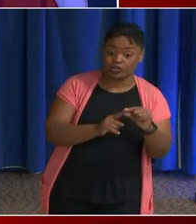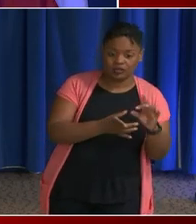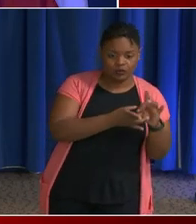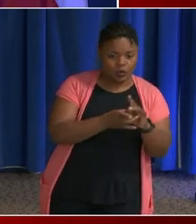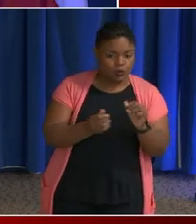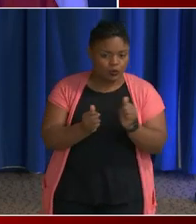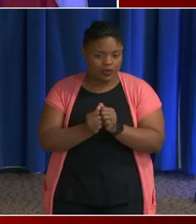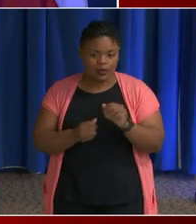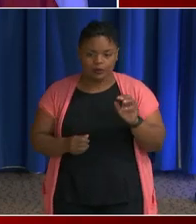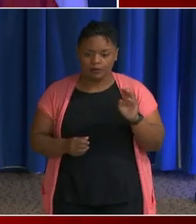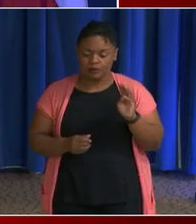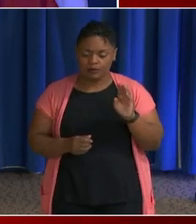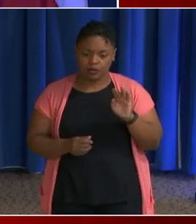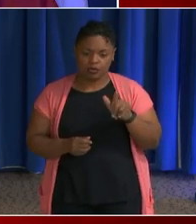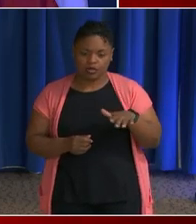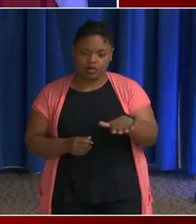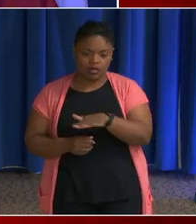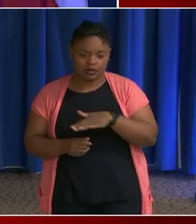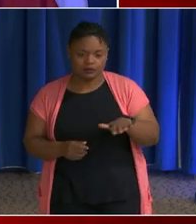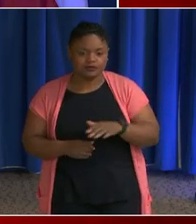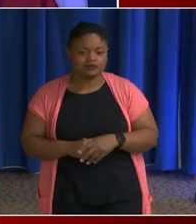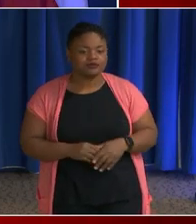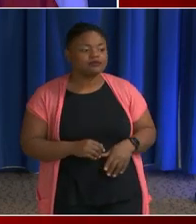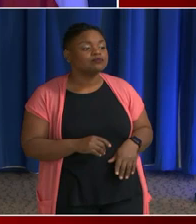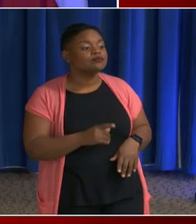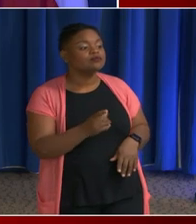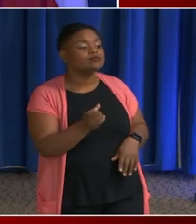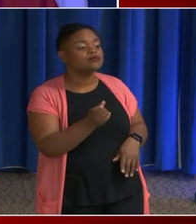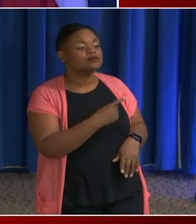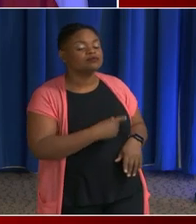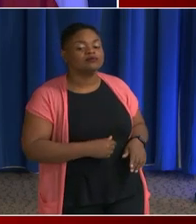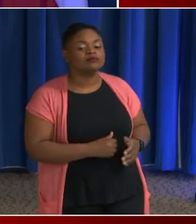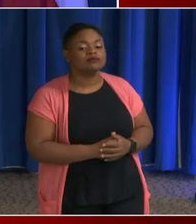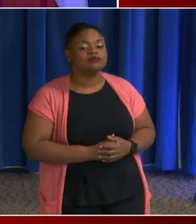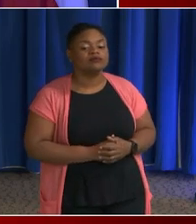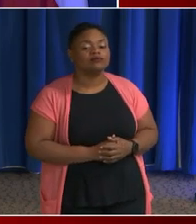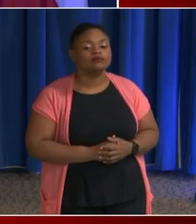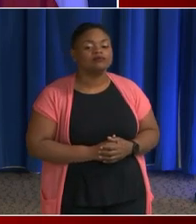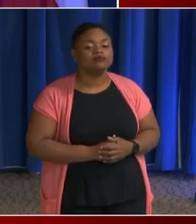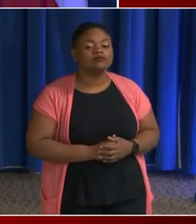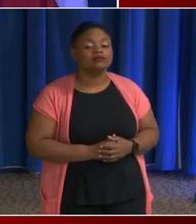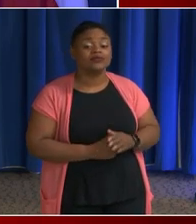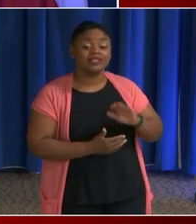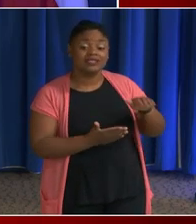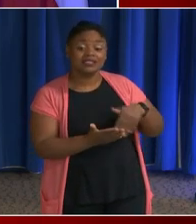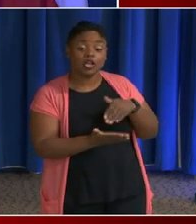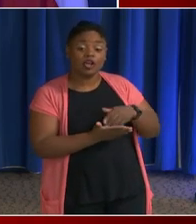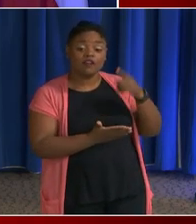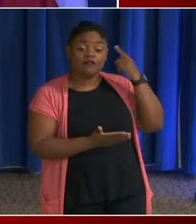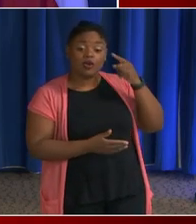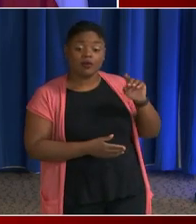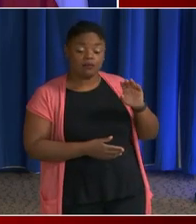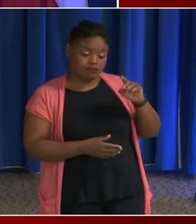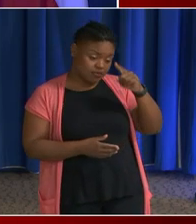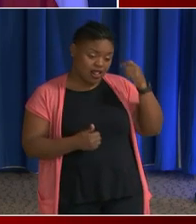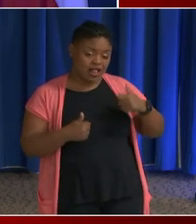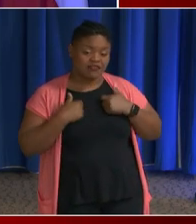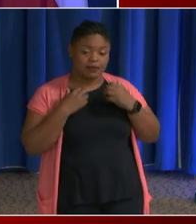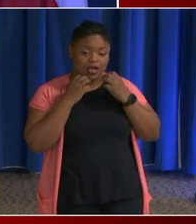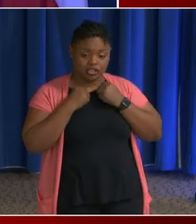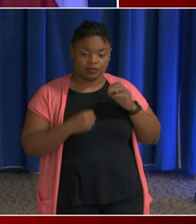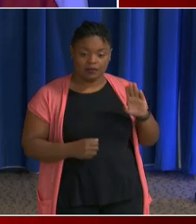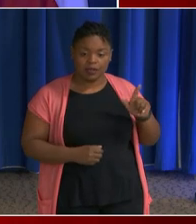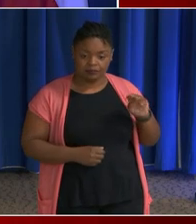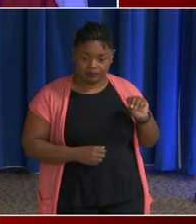other questions? At the center of the press release from Black Lives Matter, they listed the individuals Jeffrey Price, Daquan